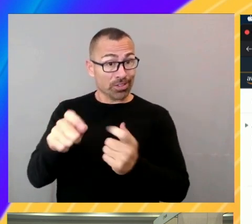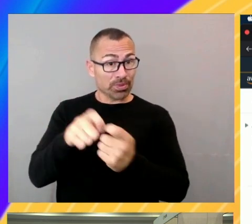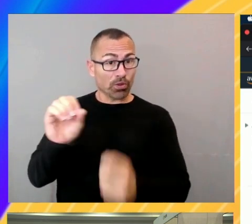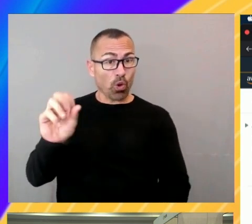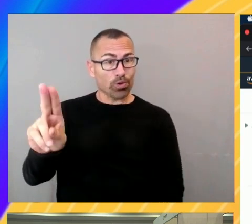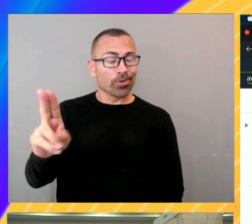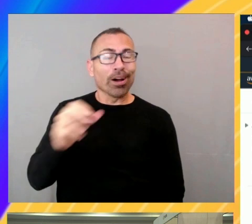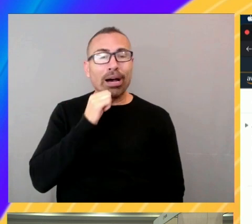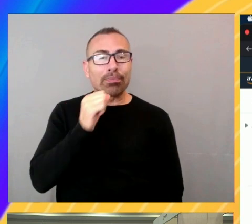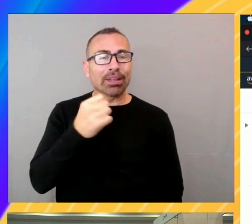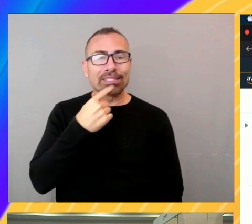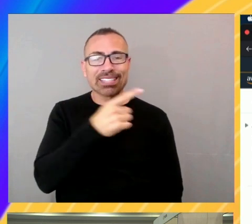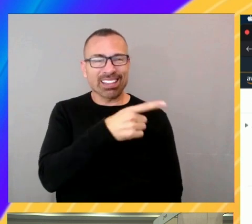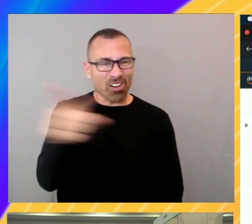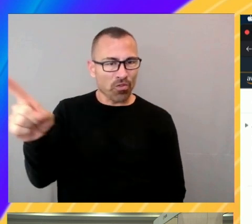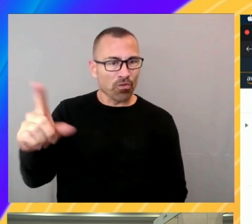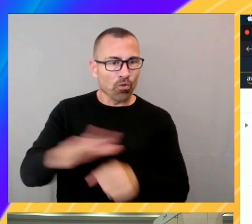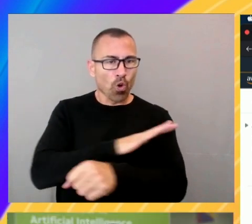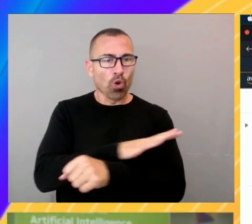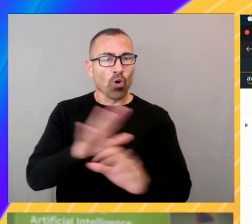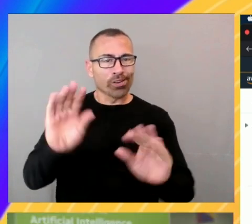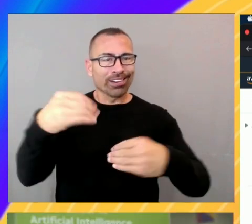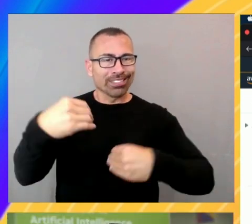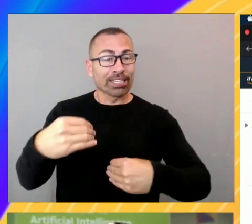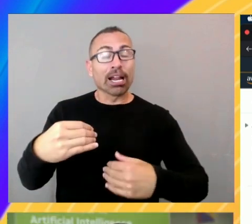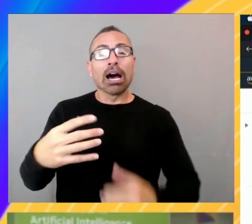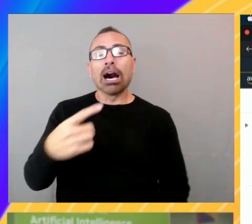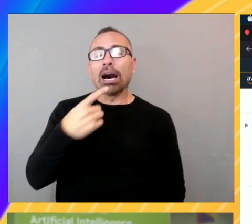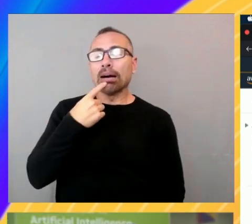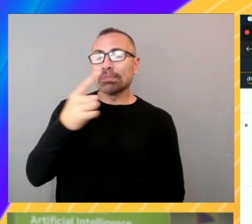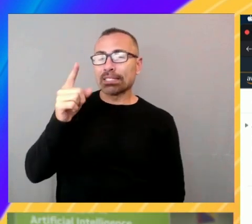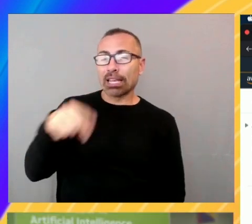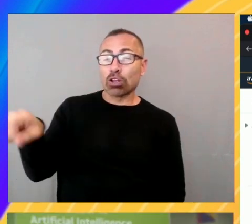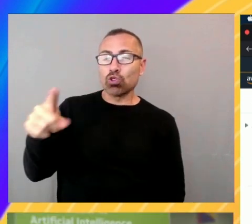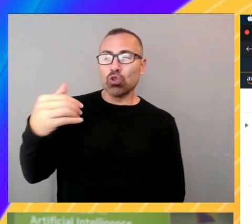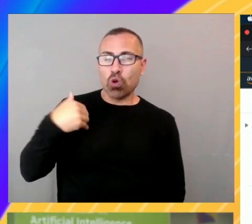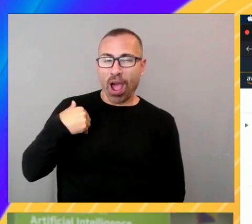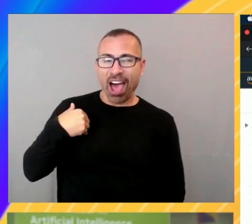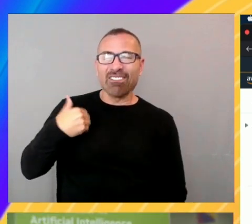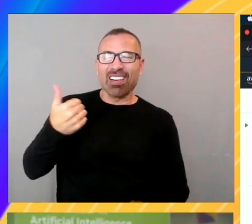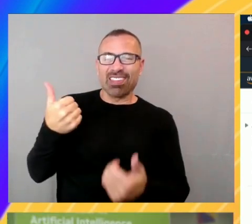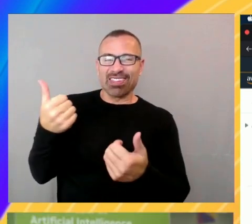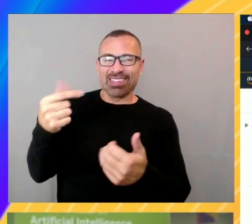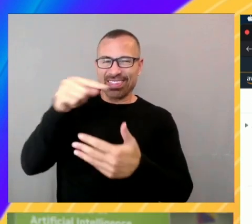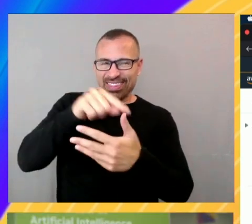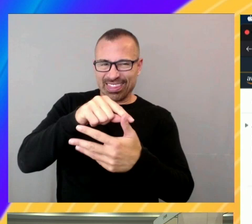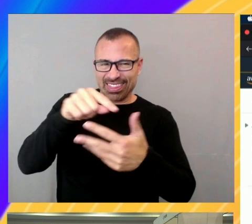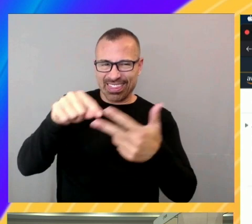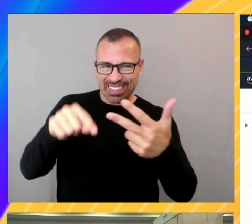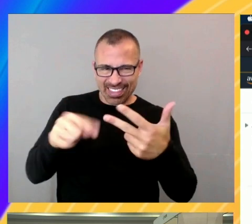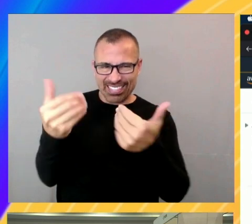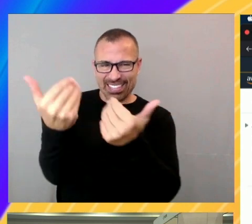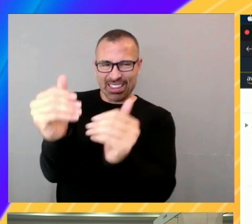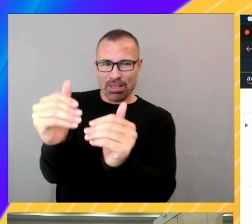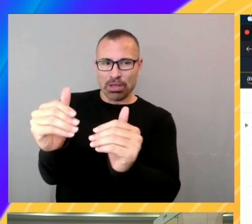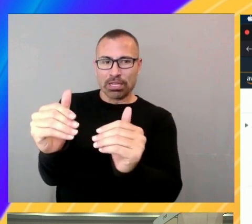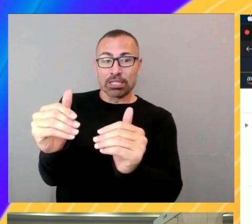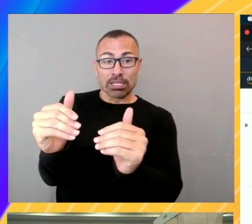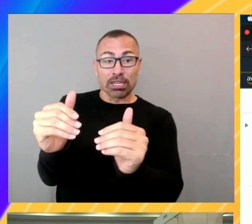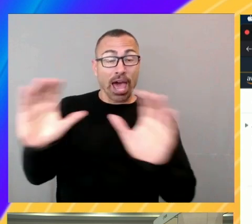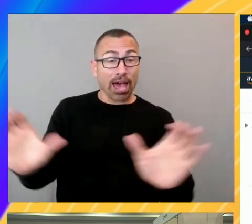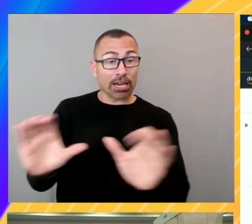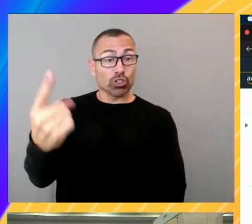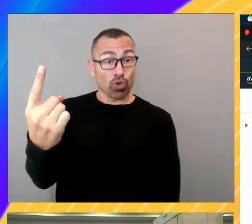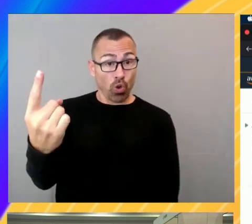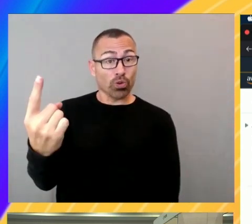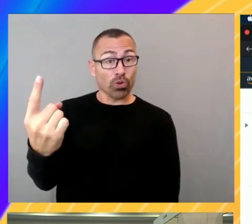hey, you can only do these actions for this OU. Wow, that's quite powerful. So I guess